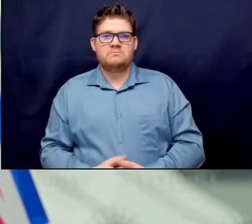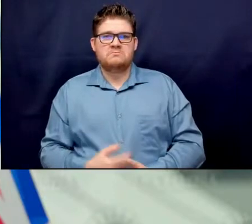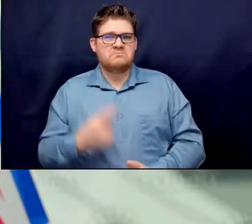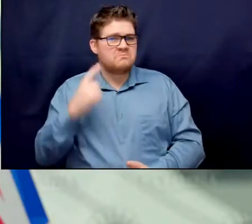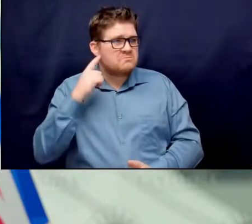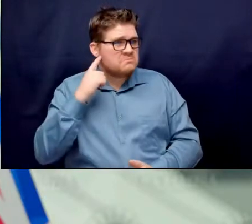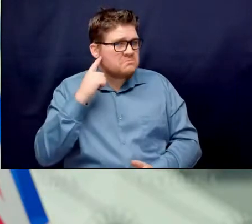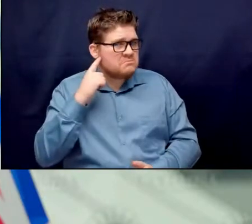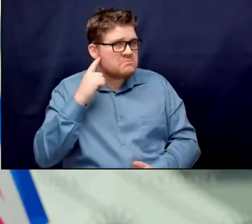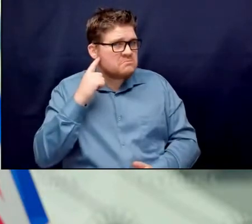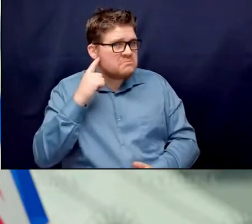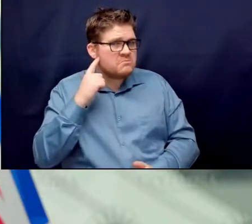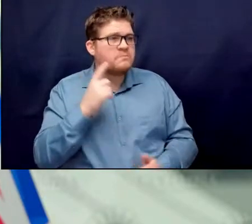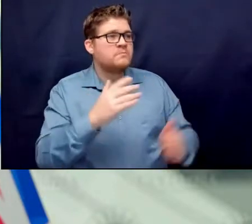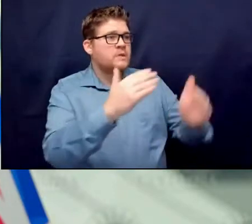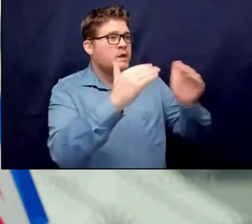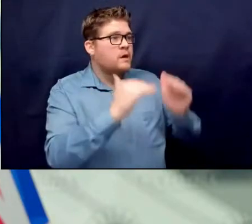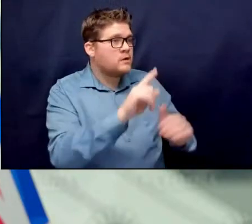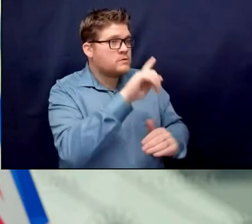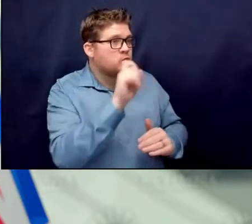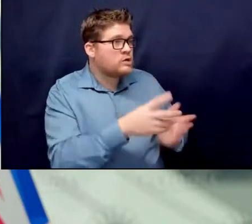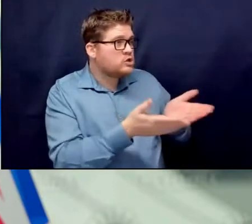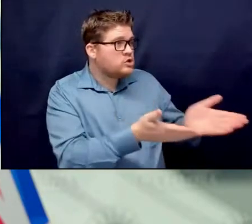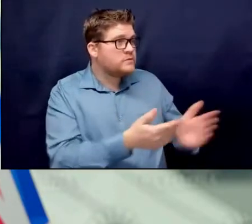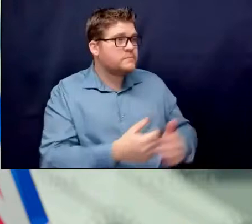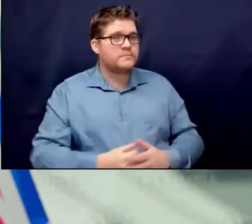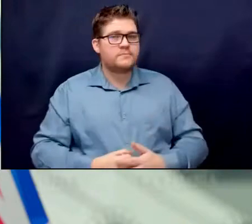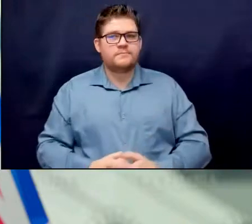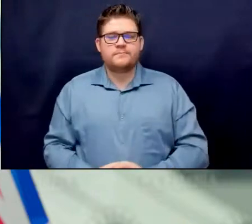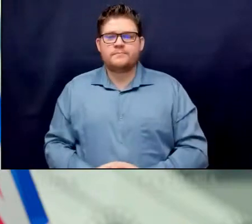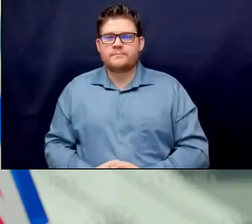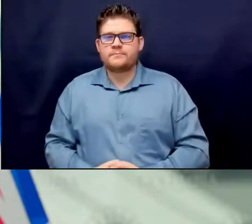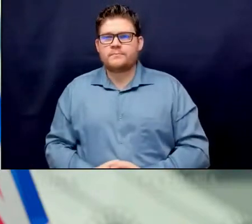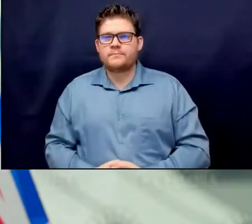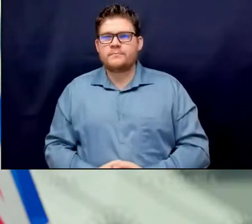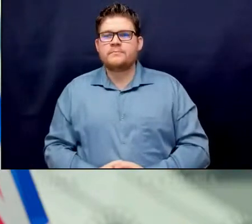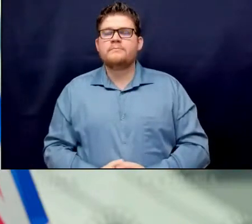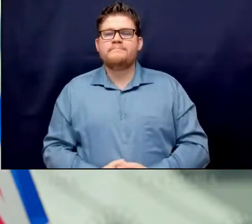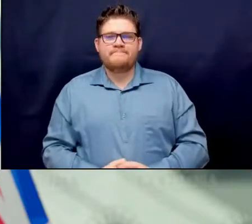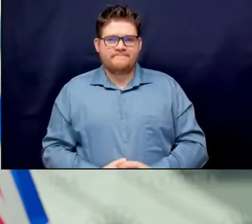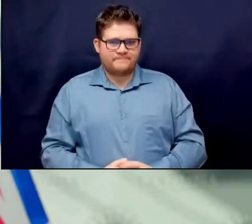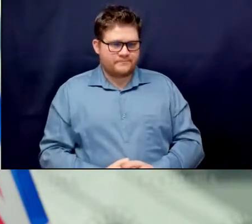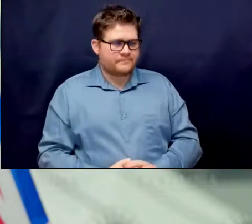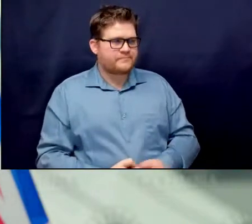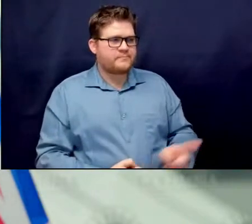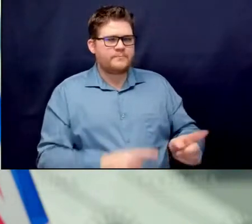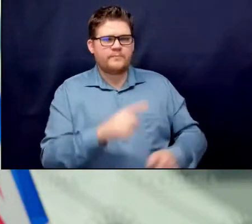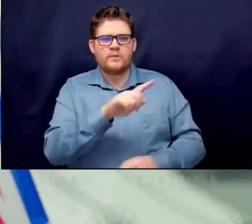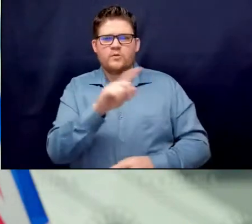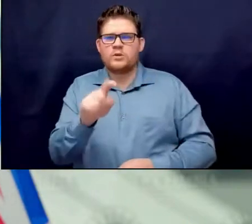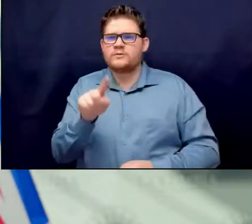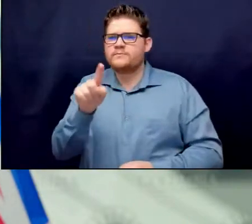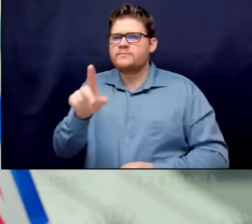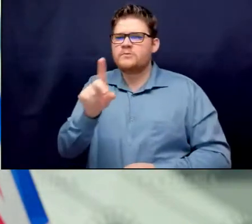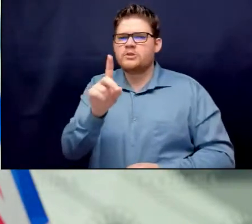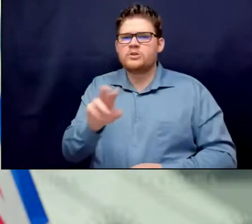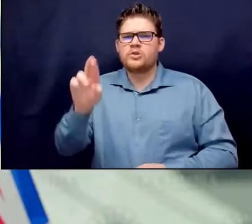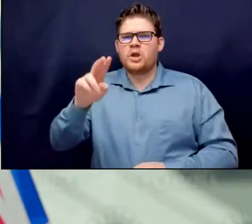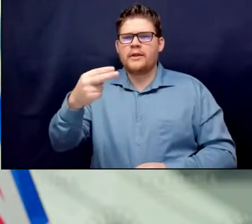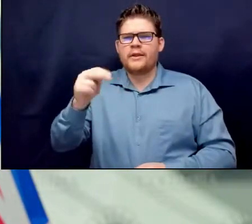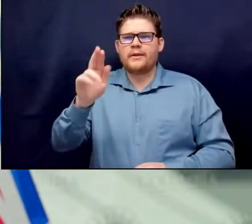Okay, we'll move on to Richard Zussman, Global News. Dr. Henry, excuse